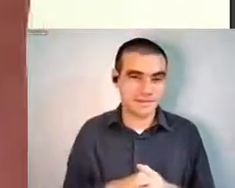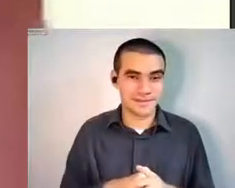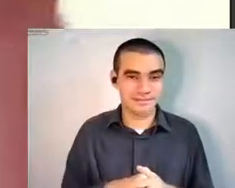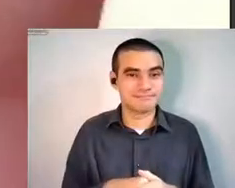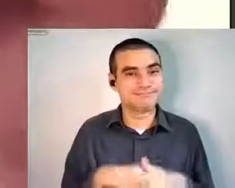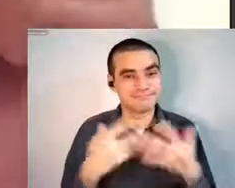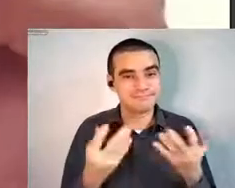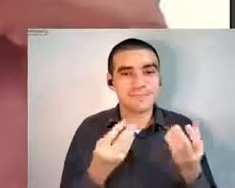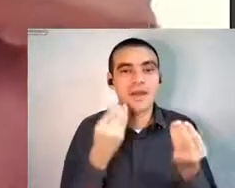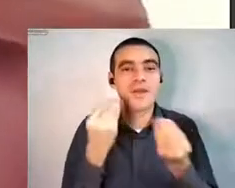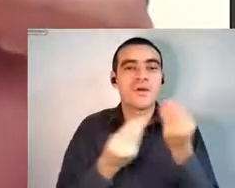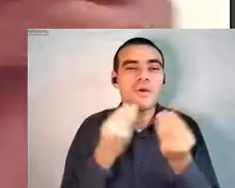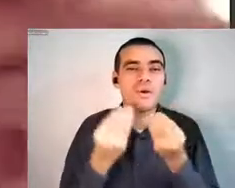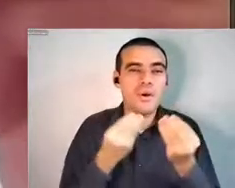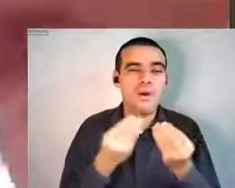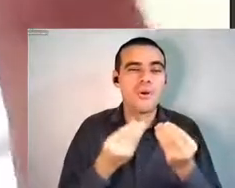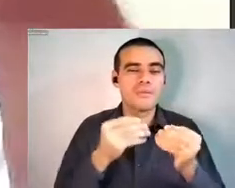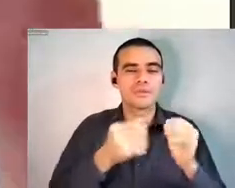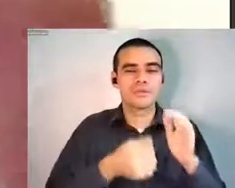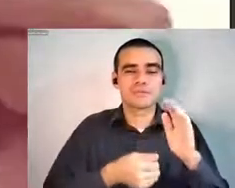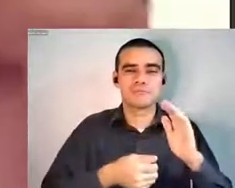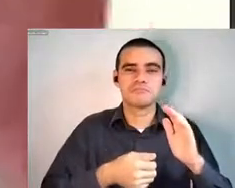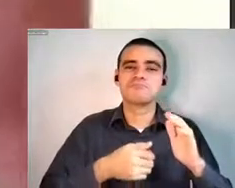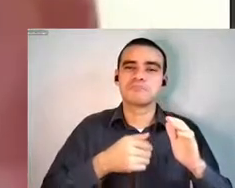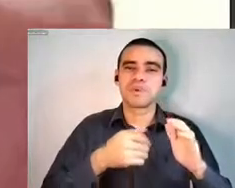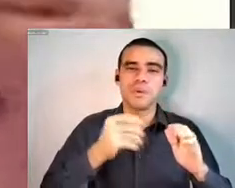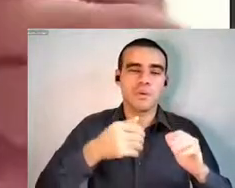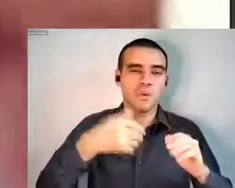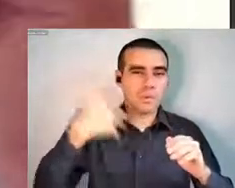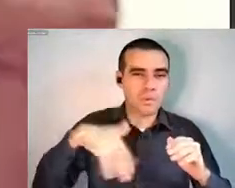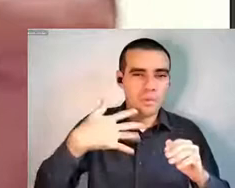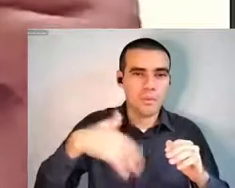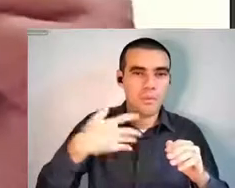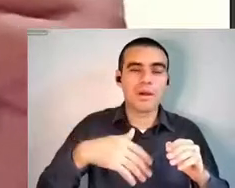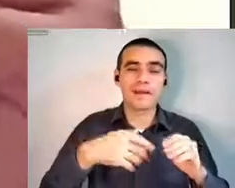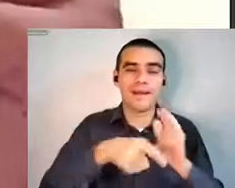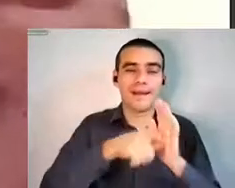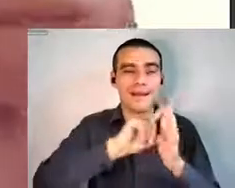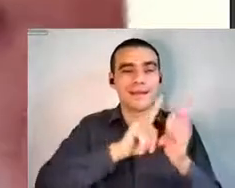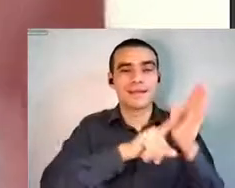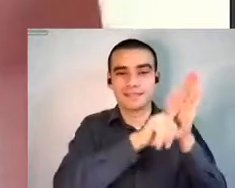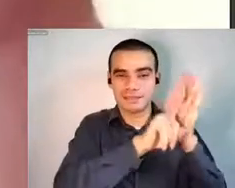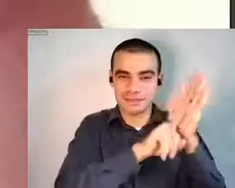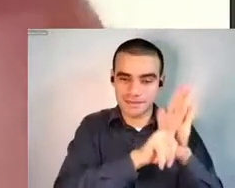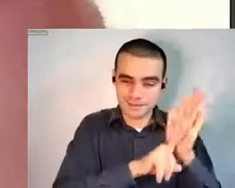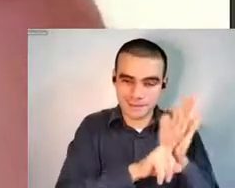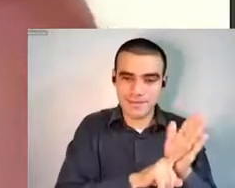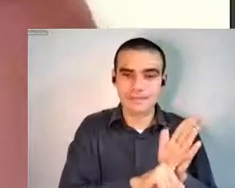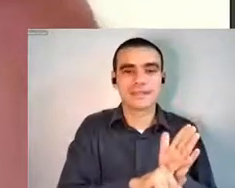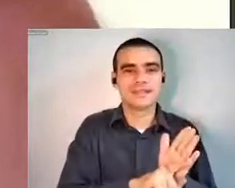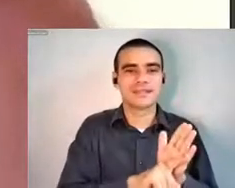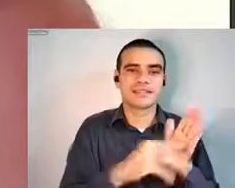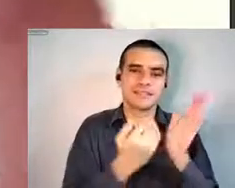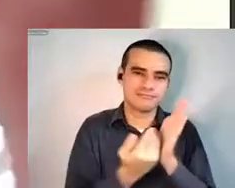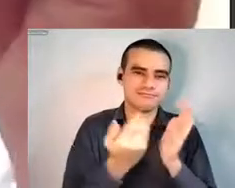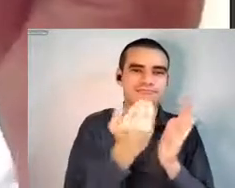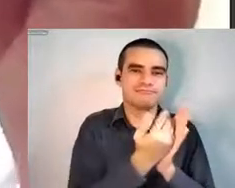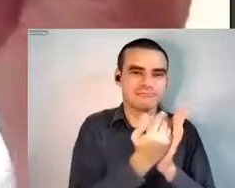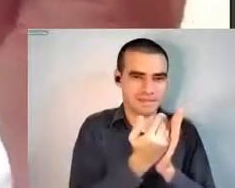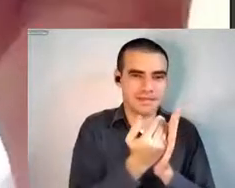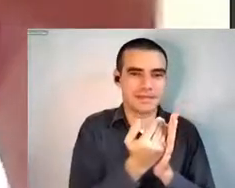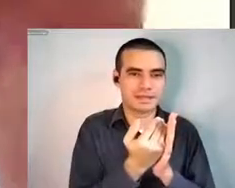product that is directly from this source. But this demands a lot of research